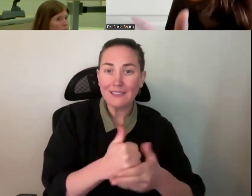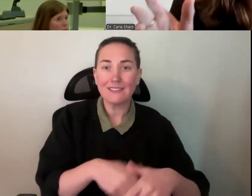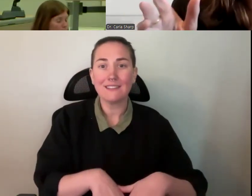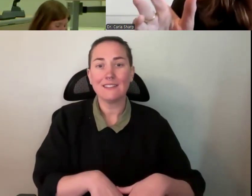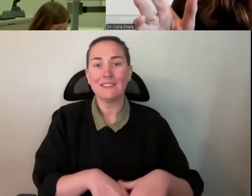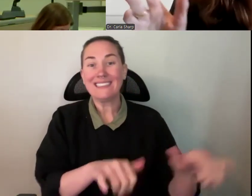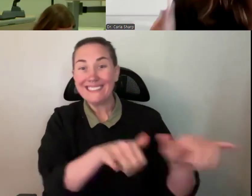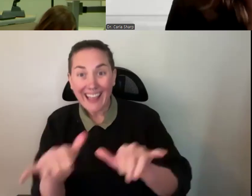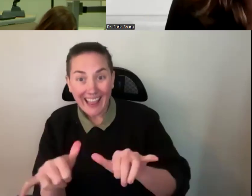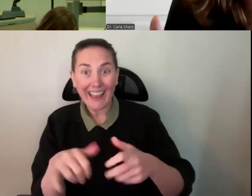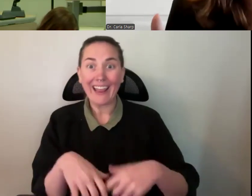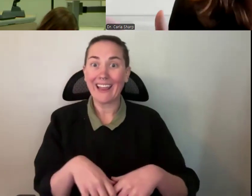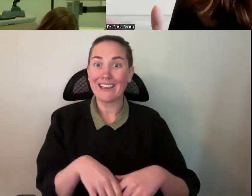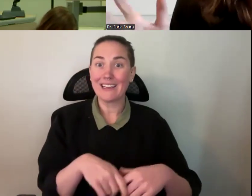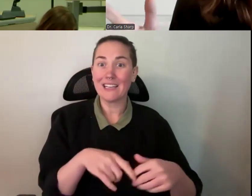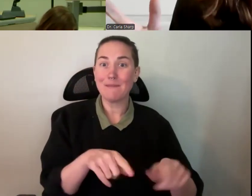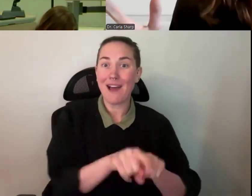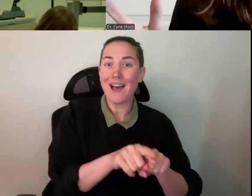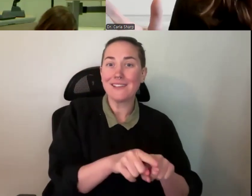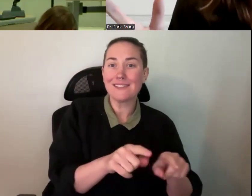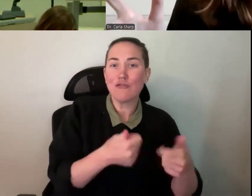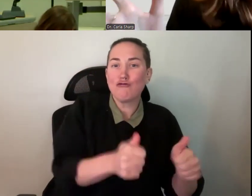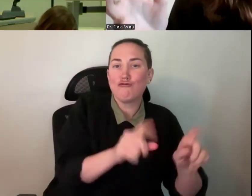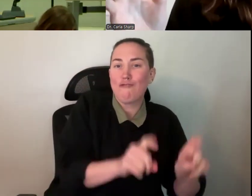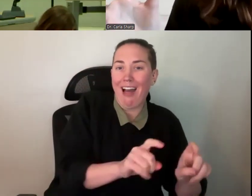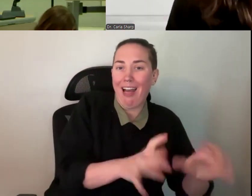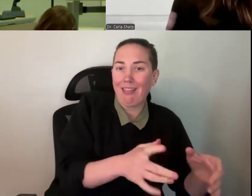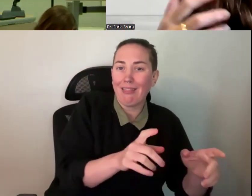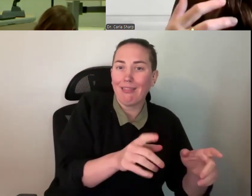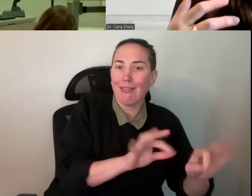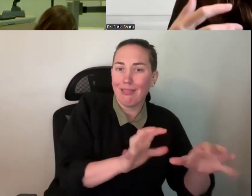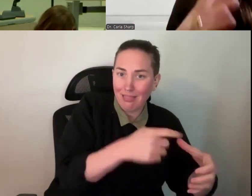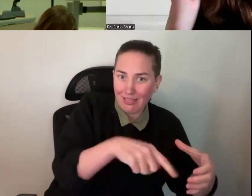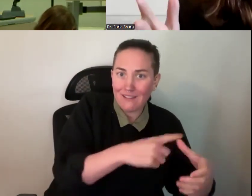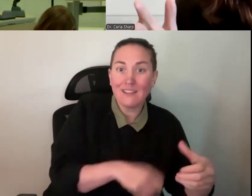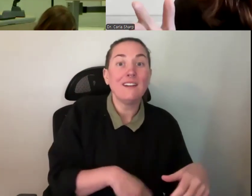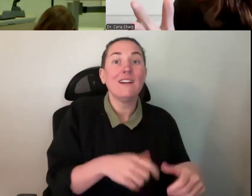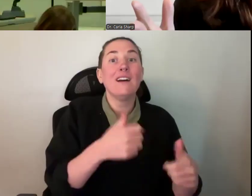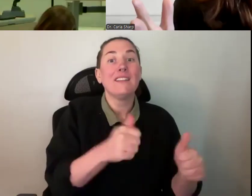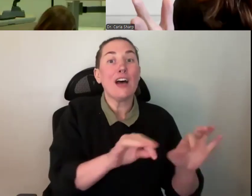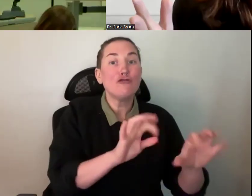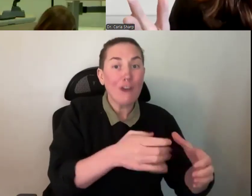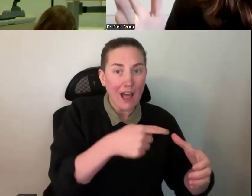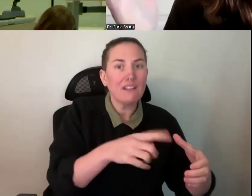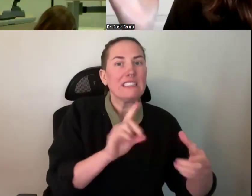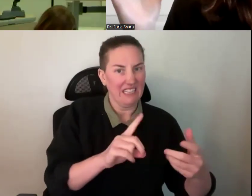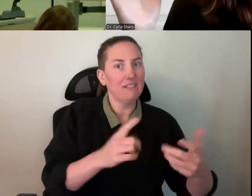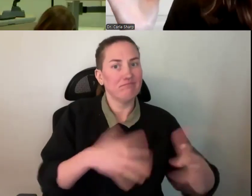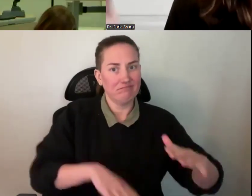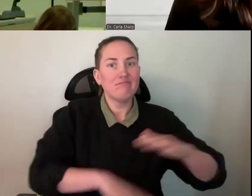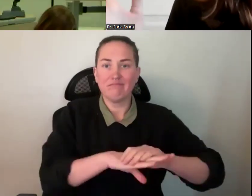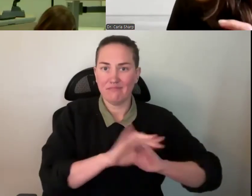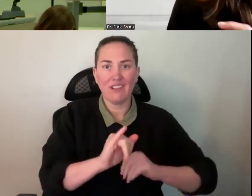trial used. So the trial, again, would have included people who met clinical threshold,